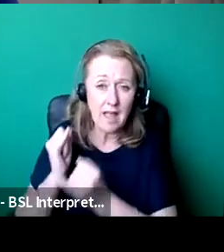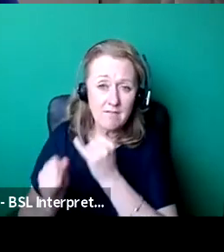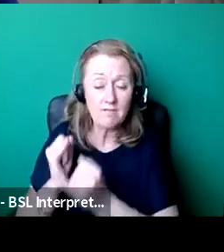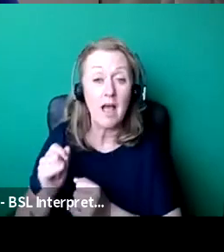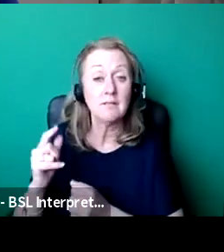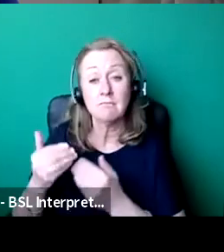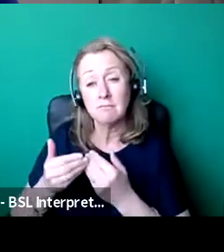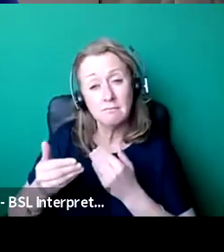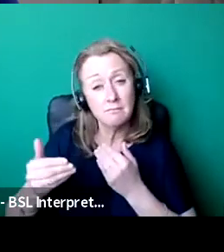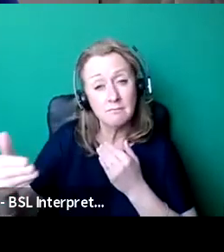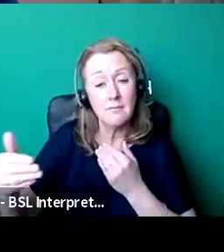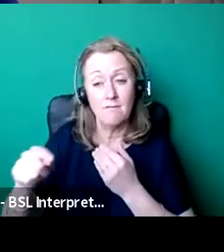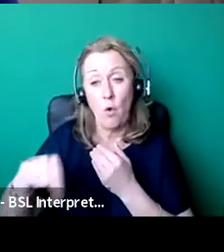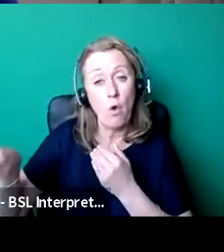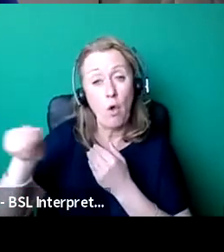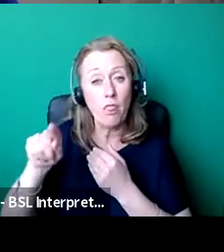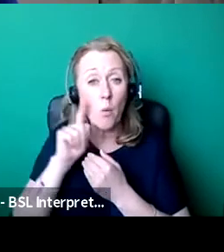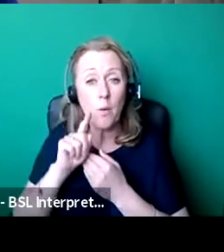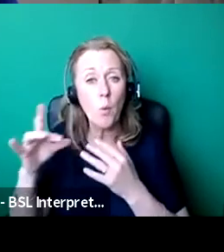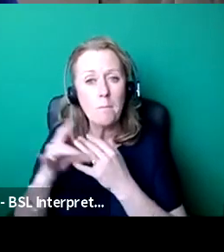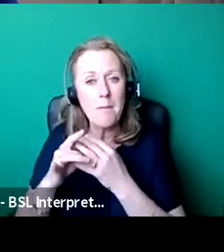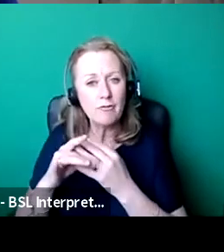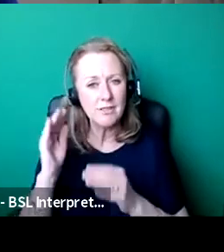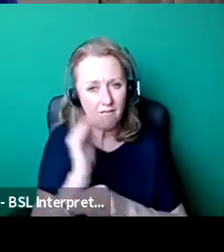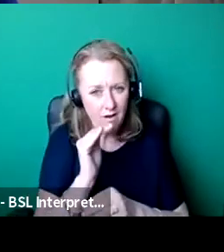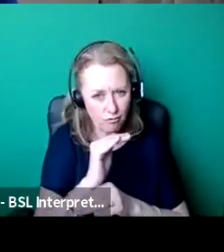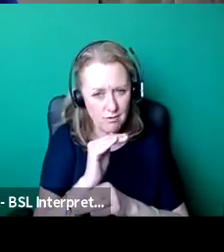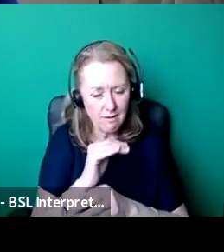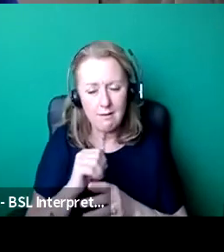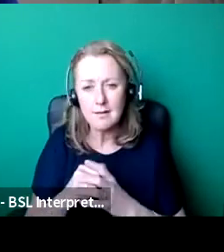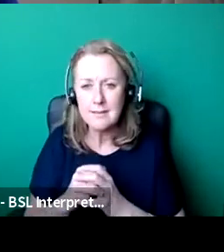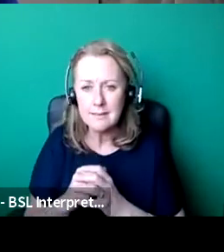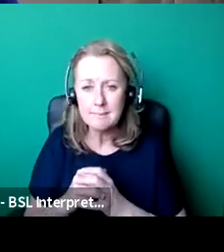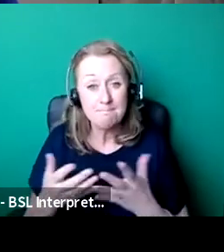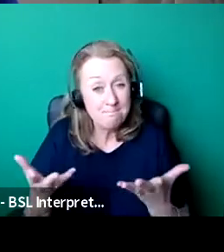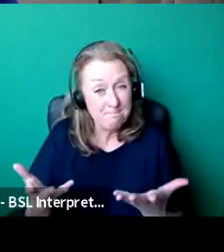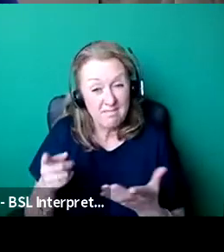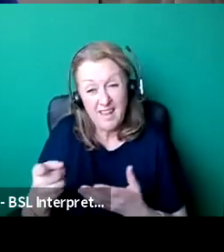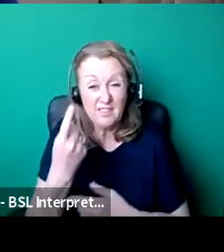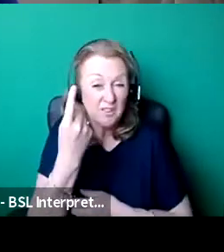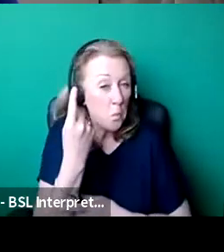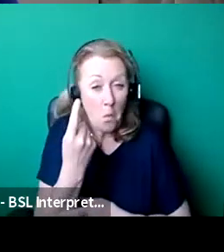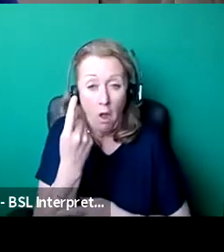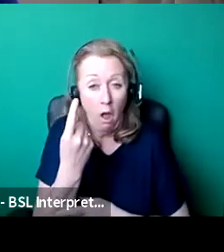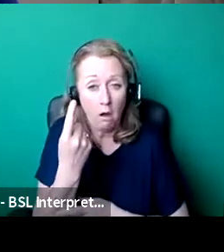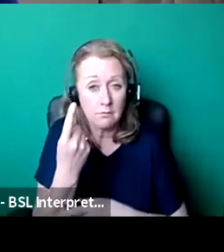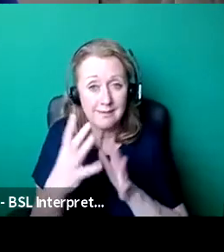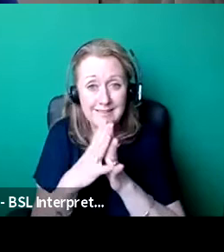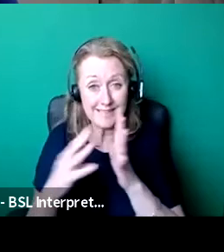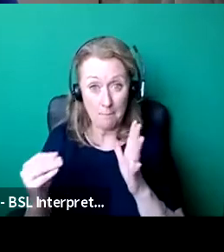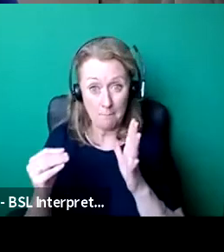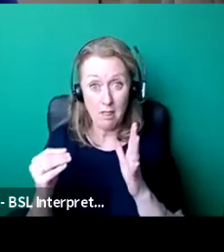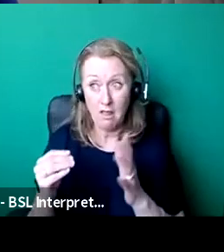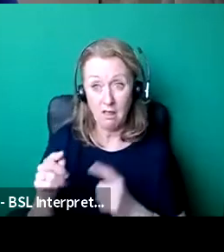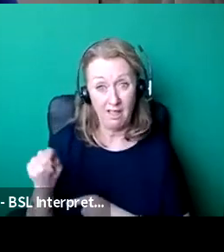women married to a foreigner. And through that, this is just a simple example of how this